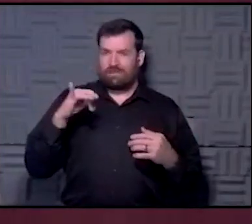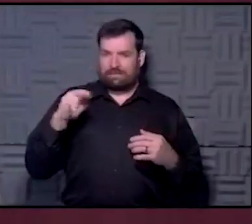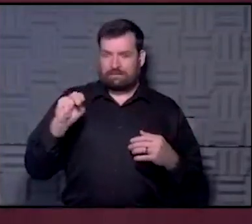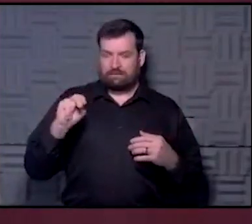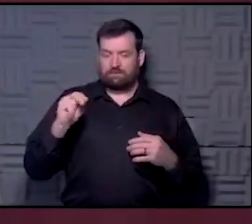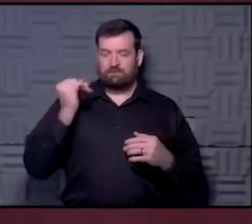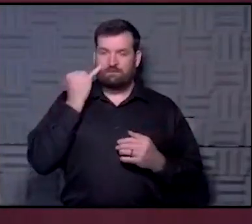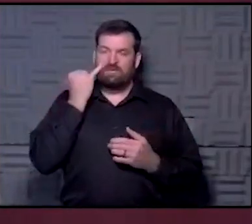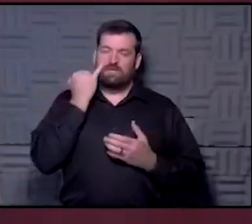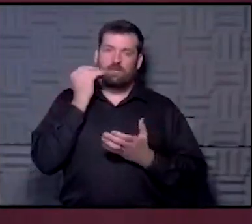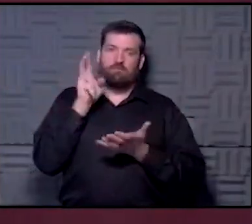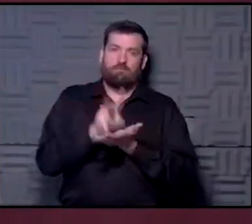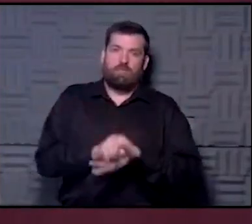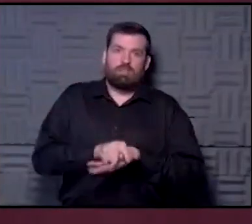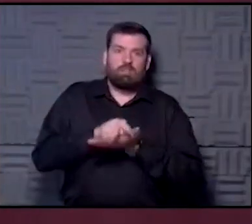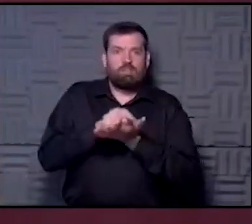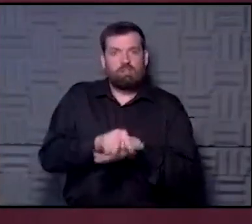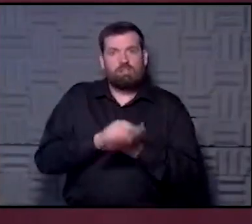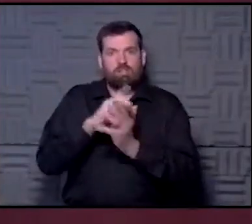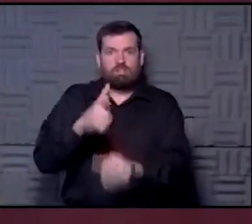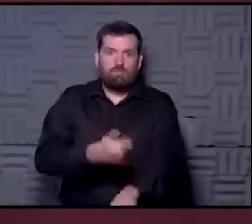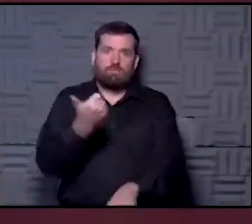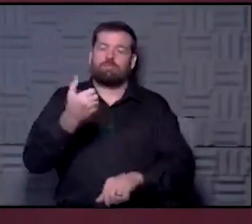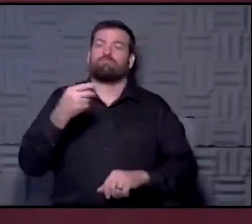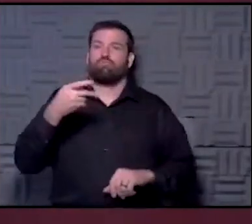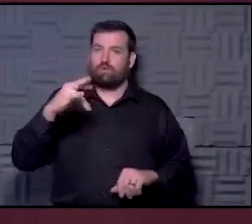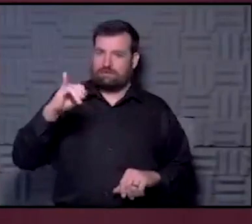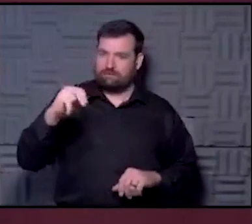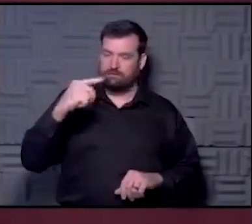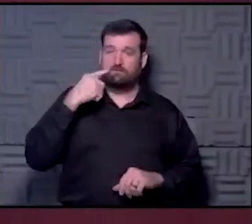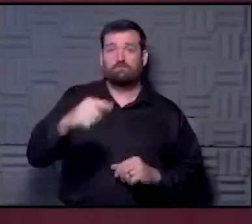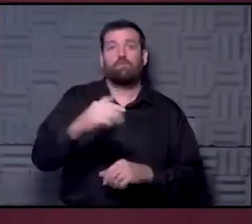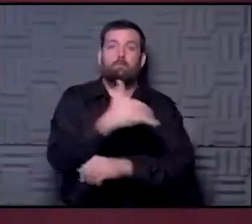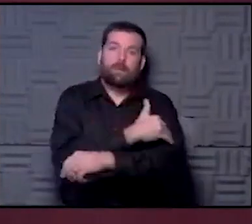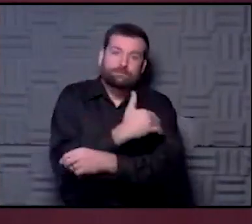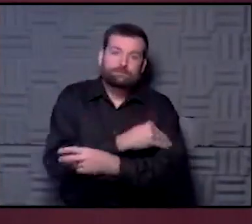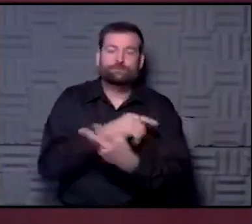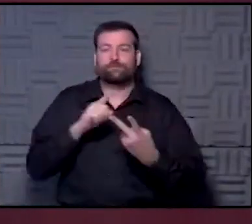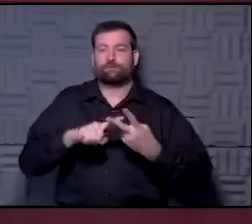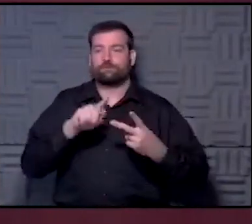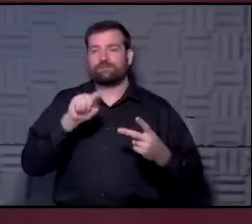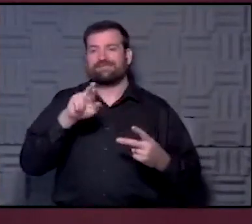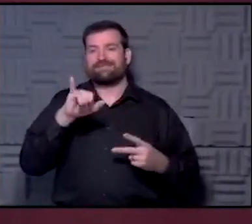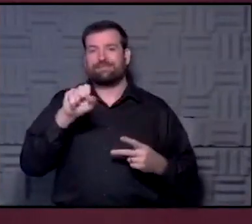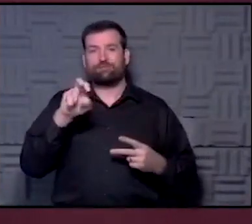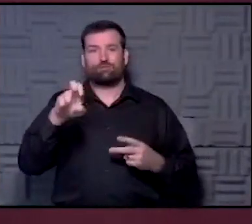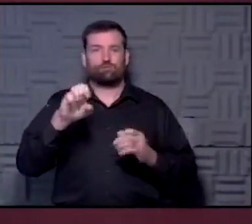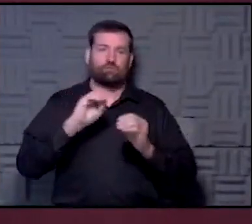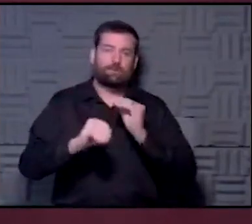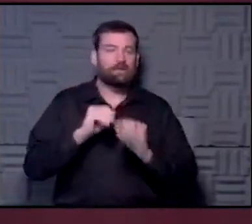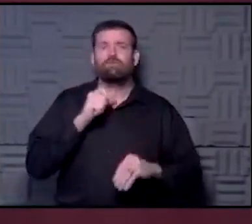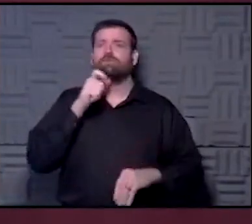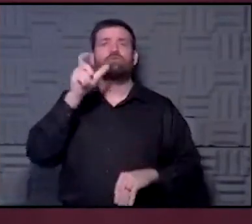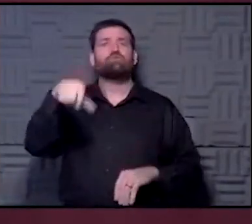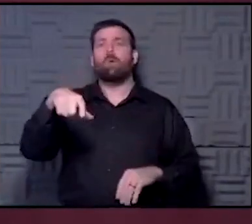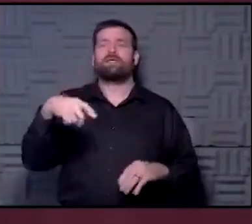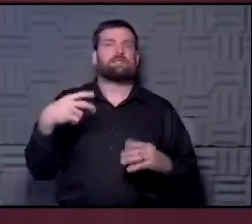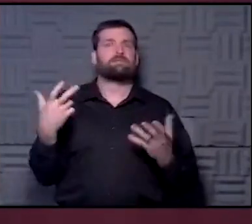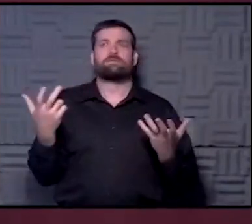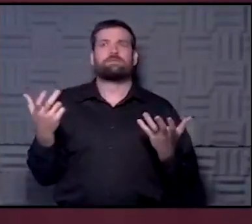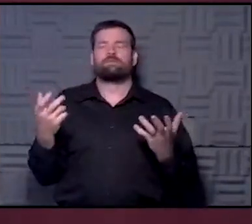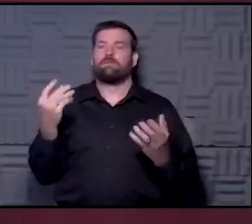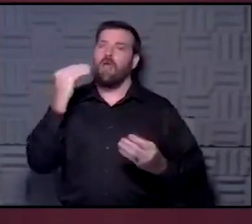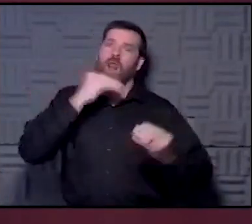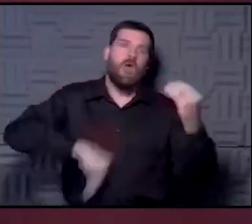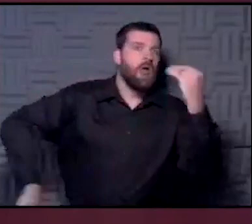been bedbound especially, protein. We need that for muscle mass, tissue repair. I'm not talking you have to be obscene with your protein amount,